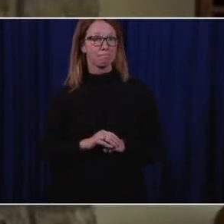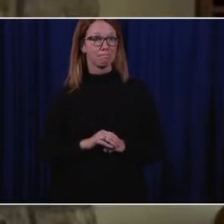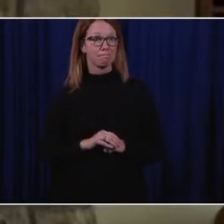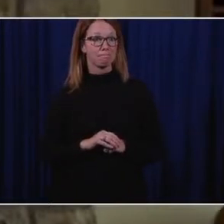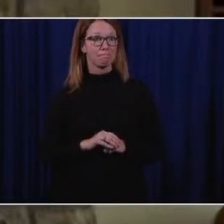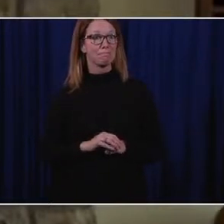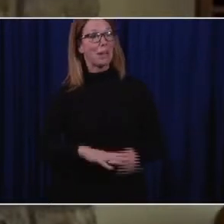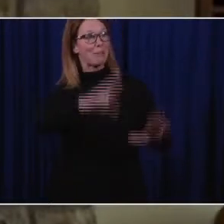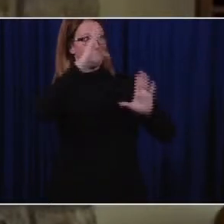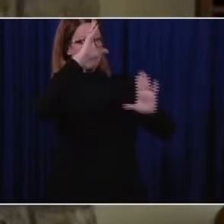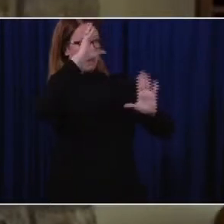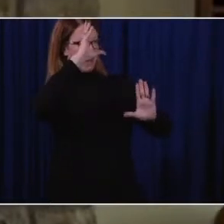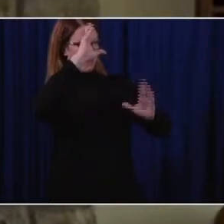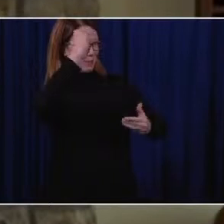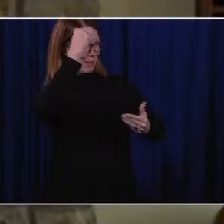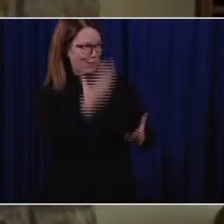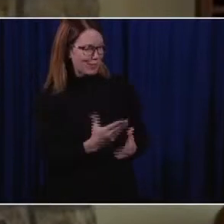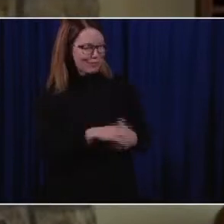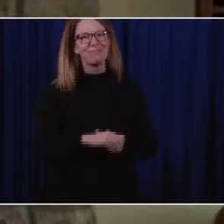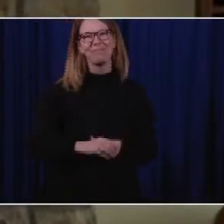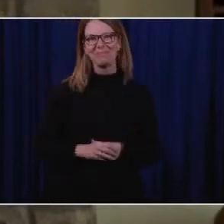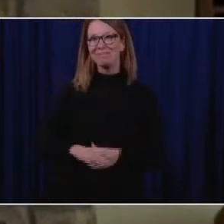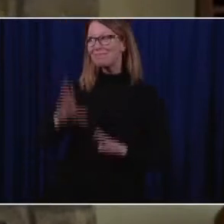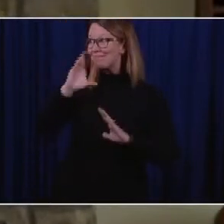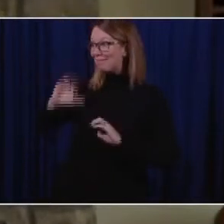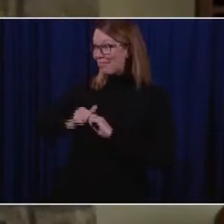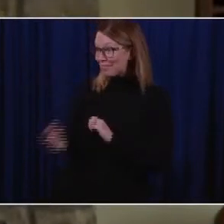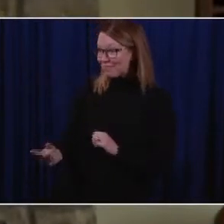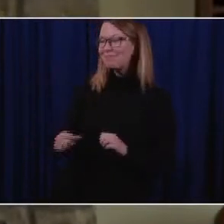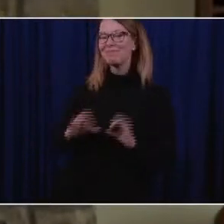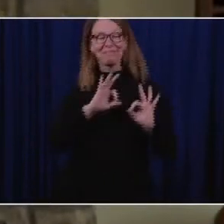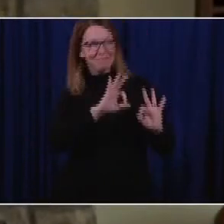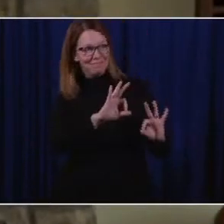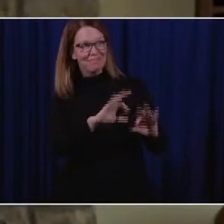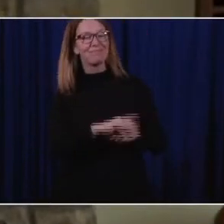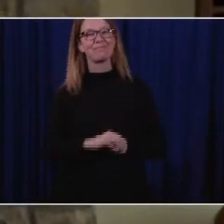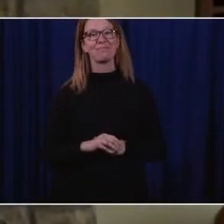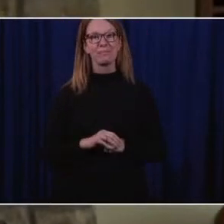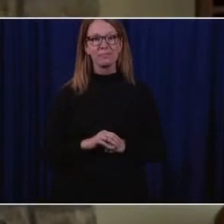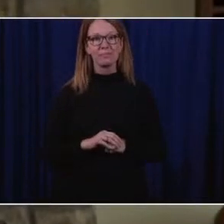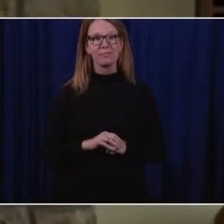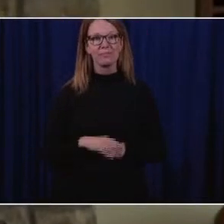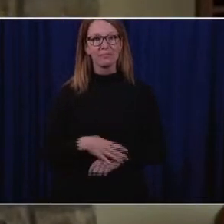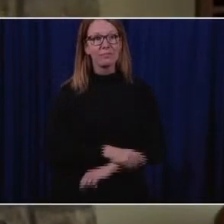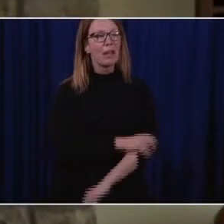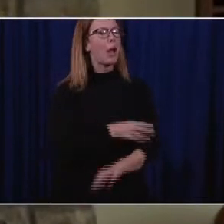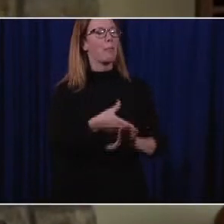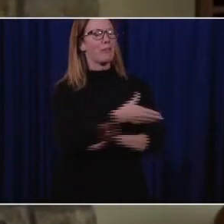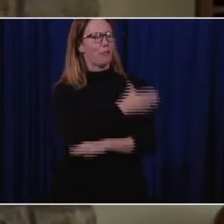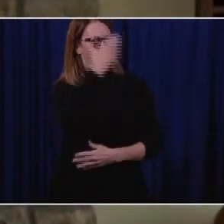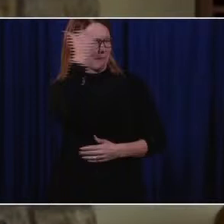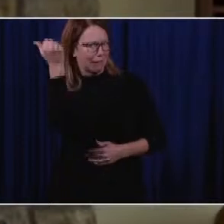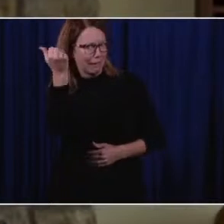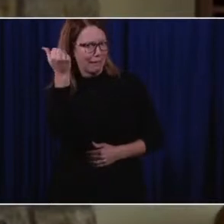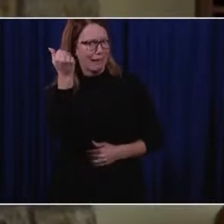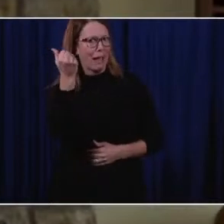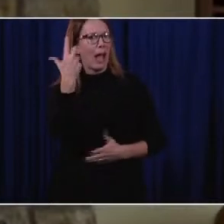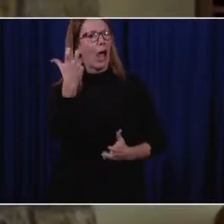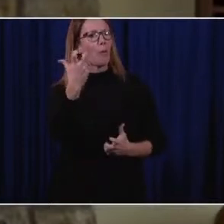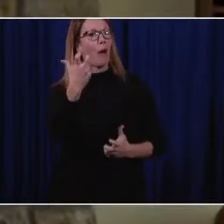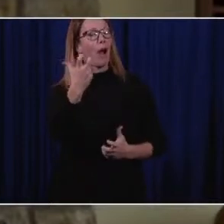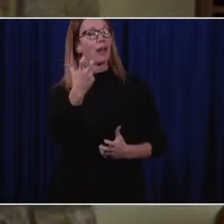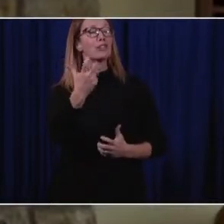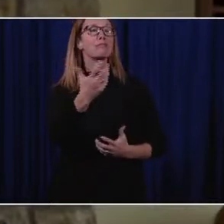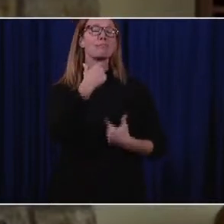Hello, Governor. How are you? Good. Governor, before I forget, I would like to wish you a